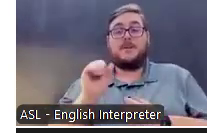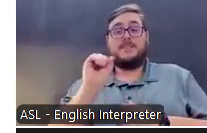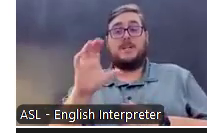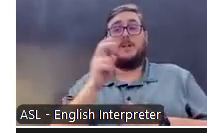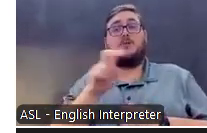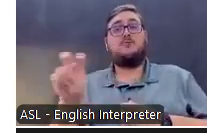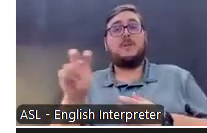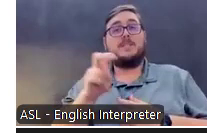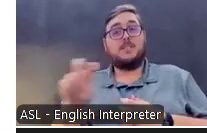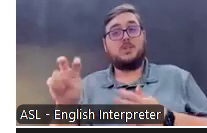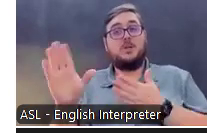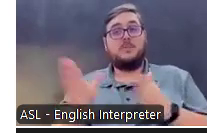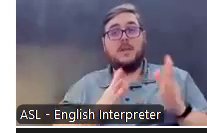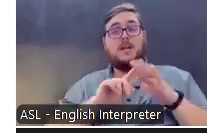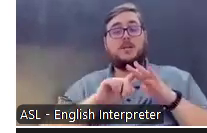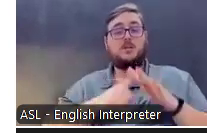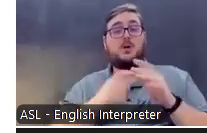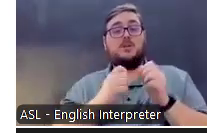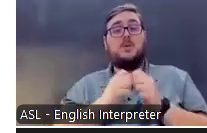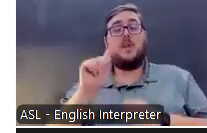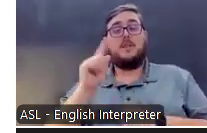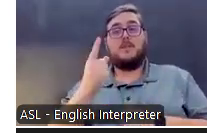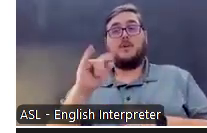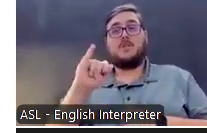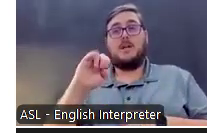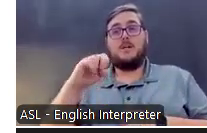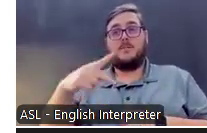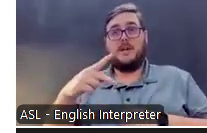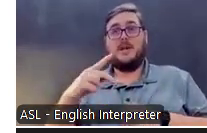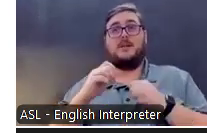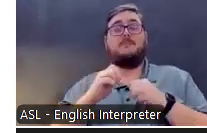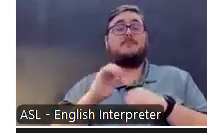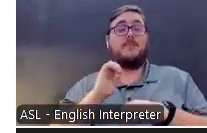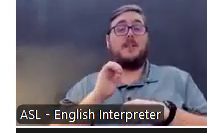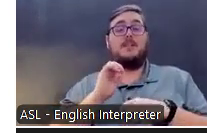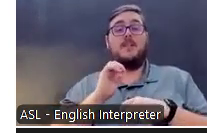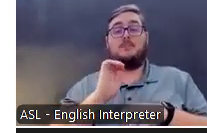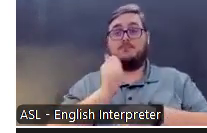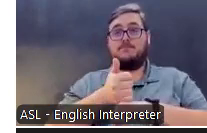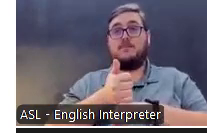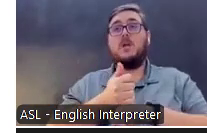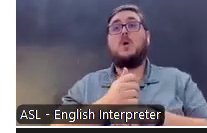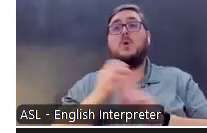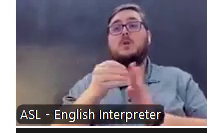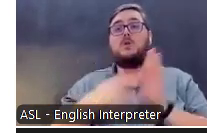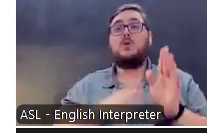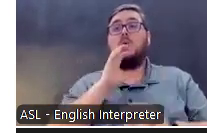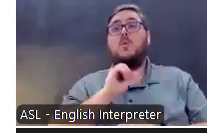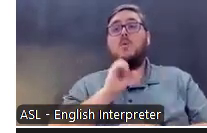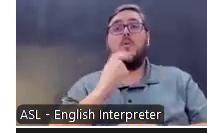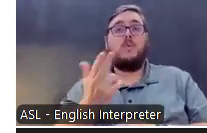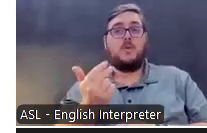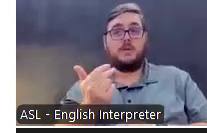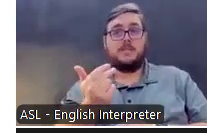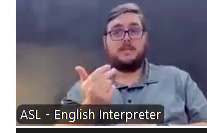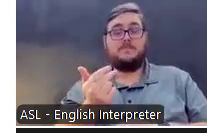planning begins with the first IEP in effect when the student turns age 13. At that time, the